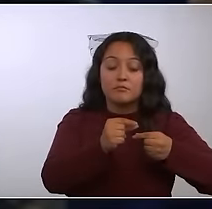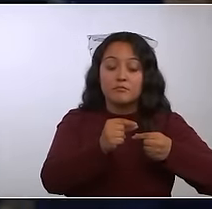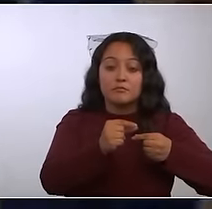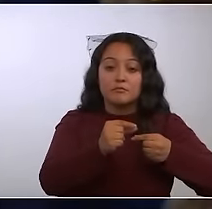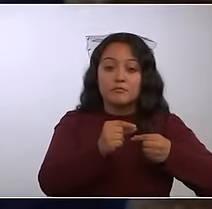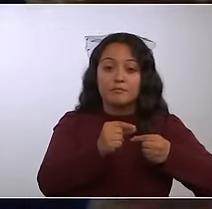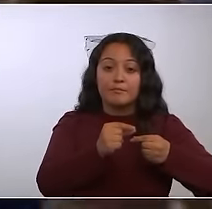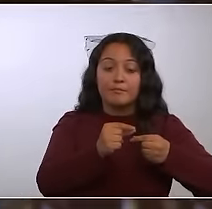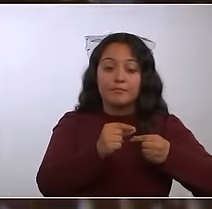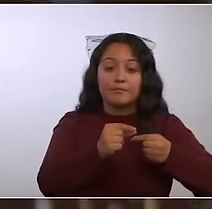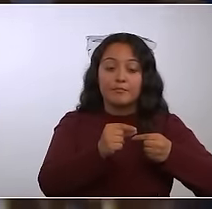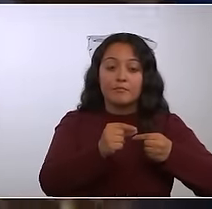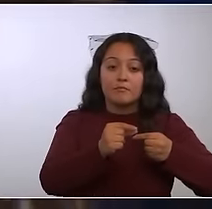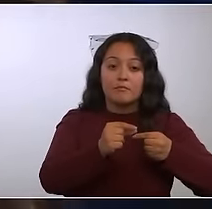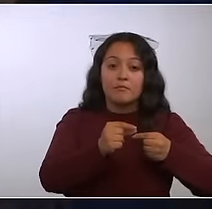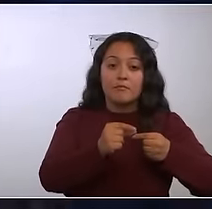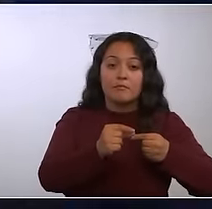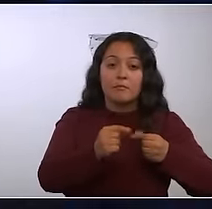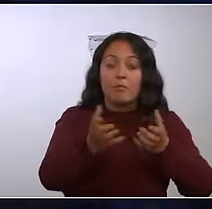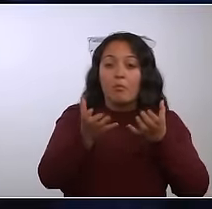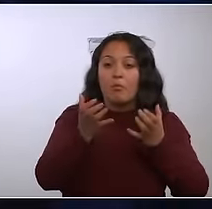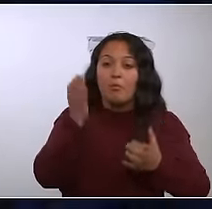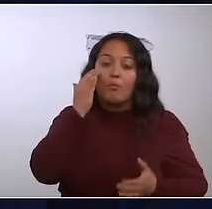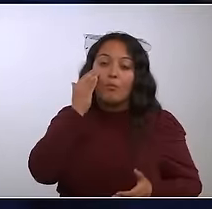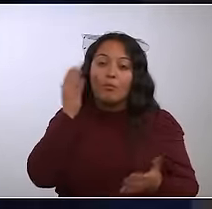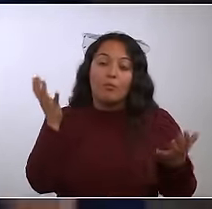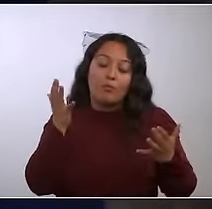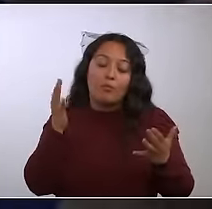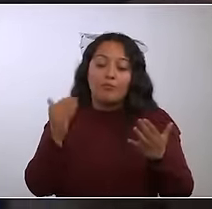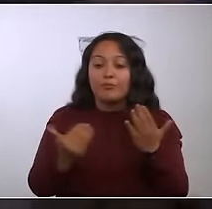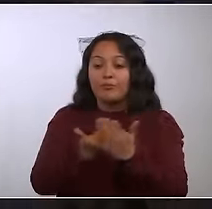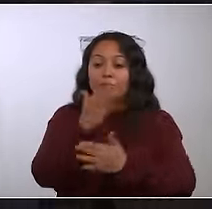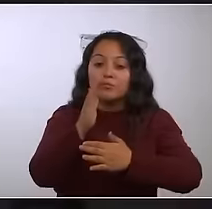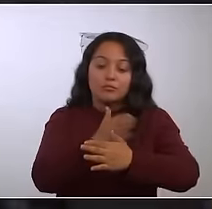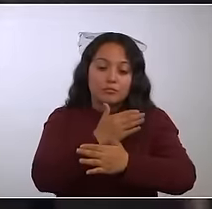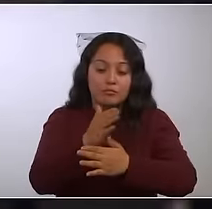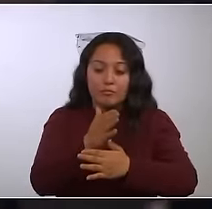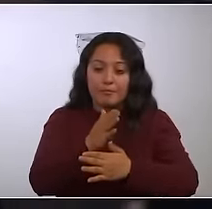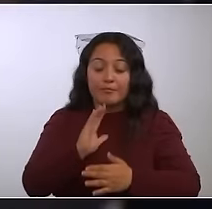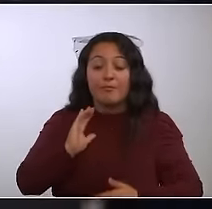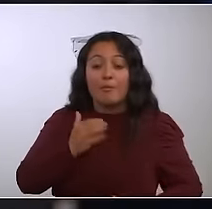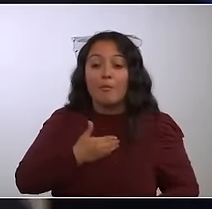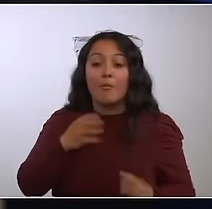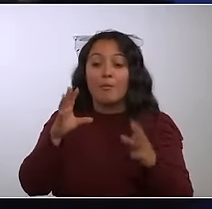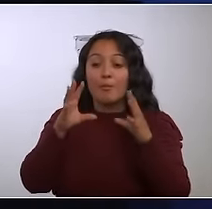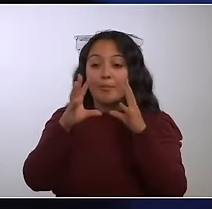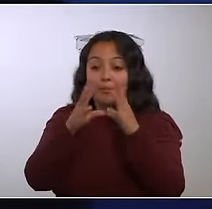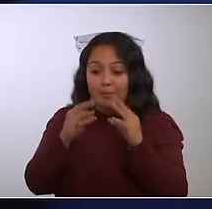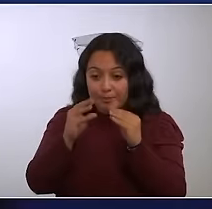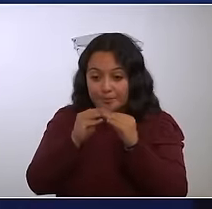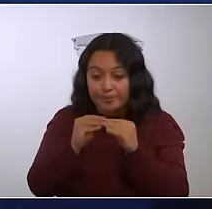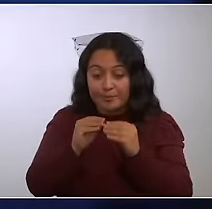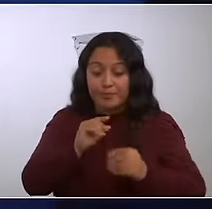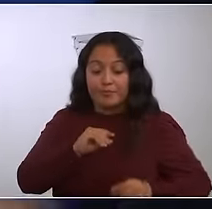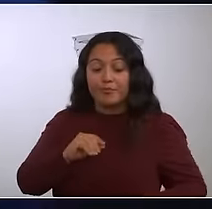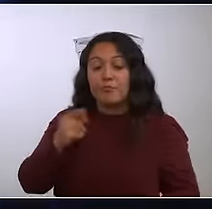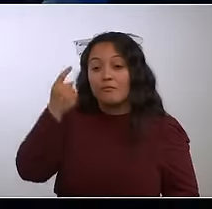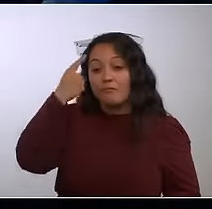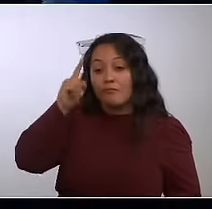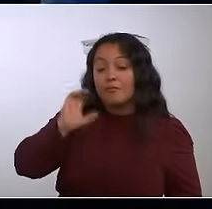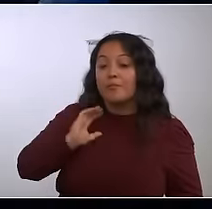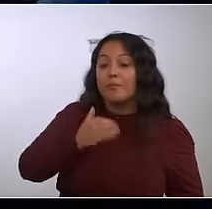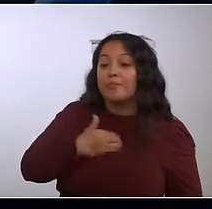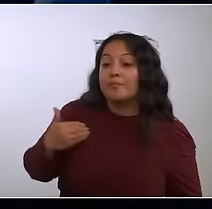ver qué cantos van a cantar. Is not to see what songs are going to sing. Esta convención, this convention, es para que los jóvenes apostólicos so that the apostolic